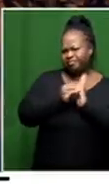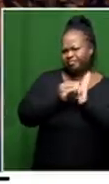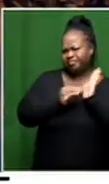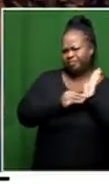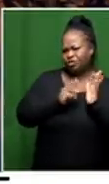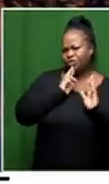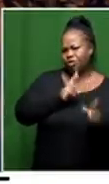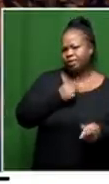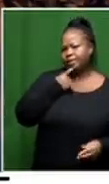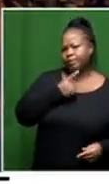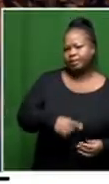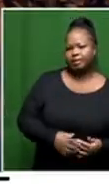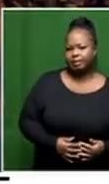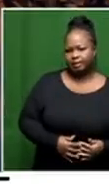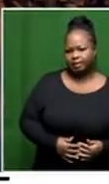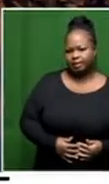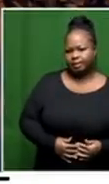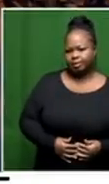is it looking like?